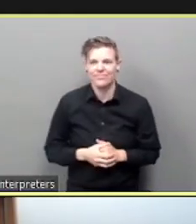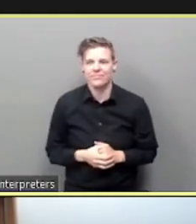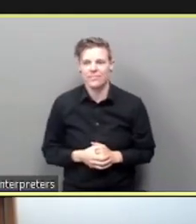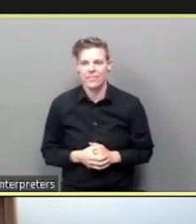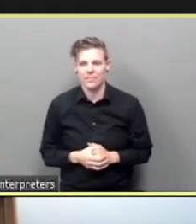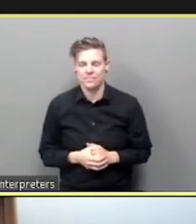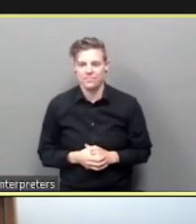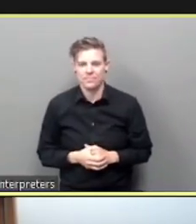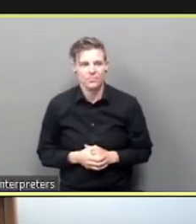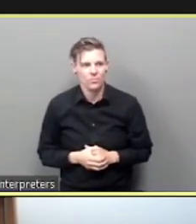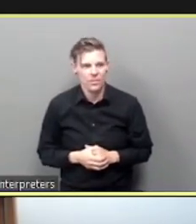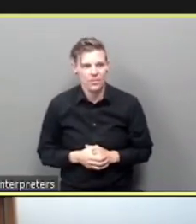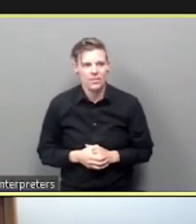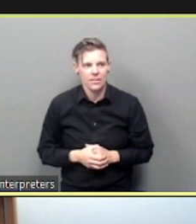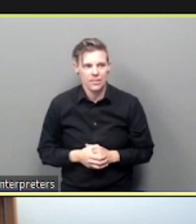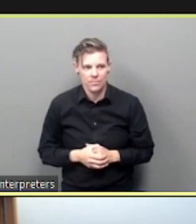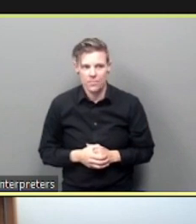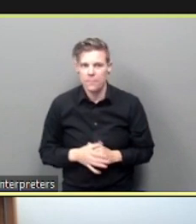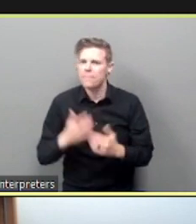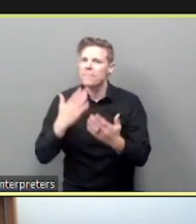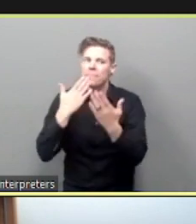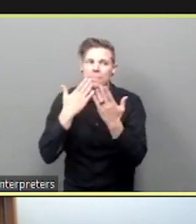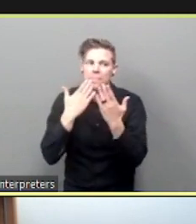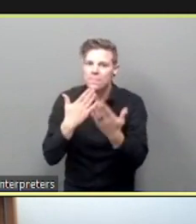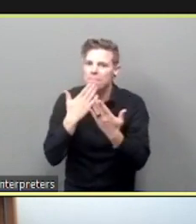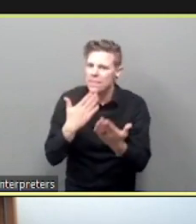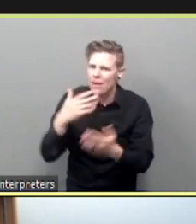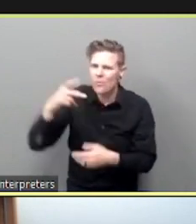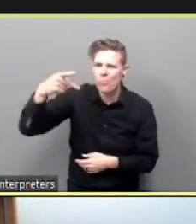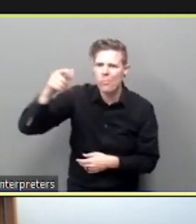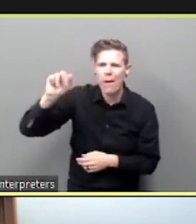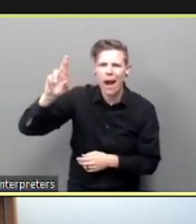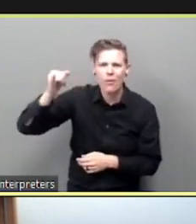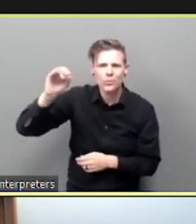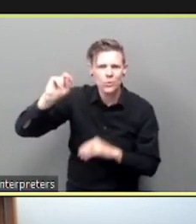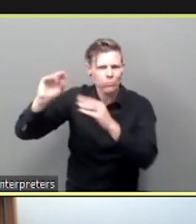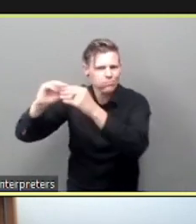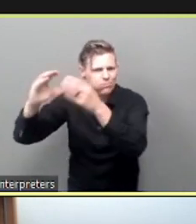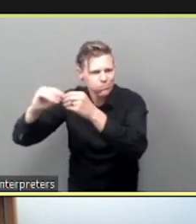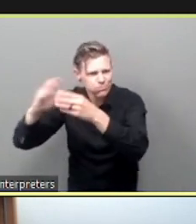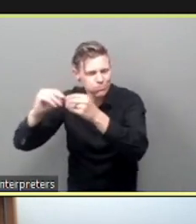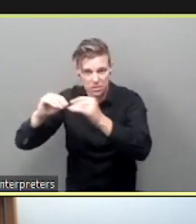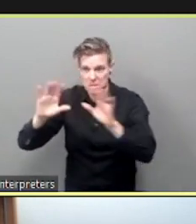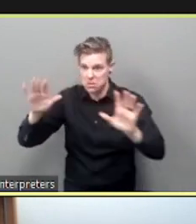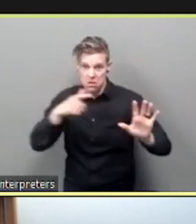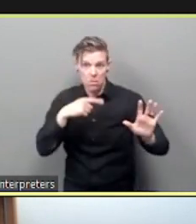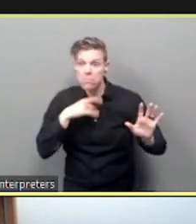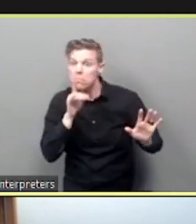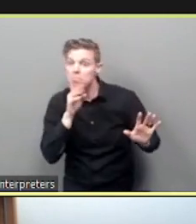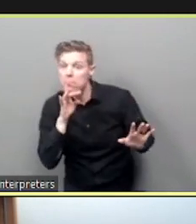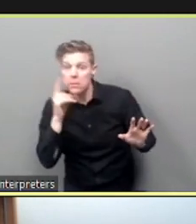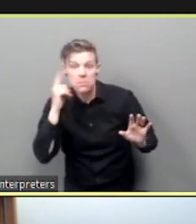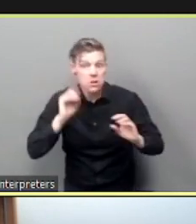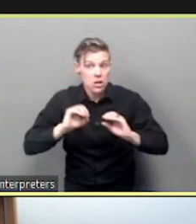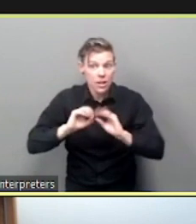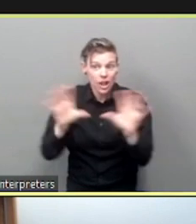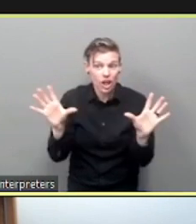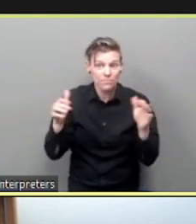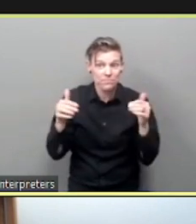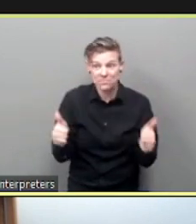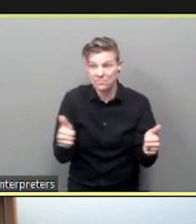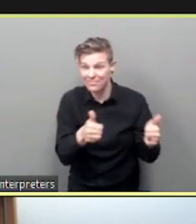Thank you, Dr. Petahone. And I want to just make sure that you can hear me okay, and then I'll get started.